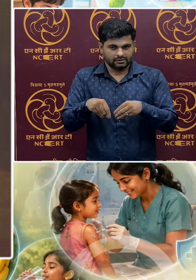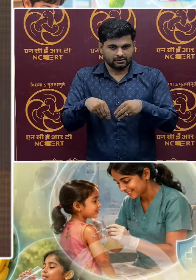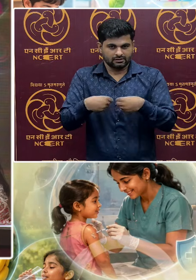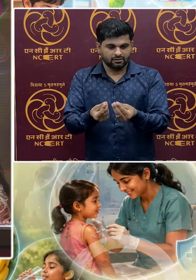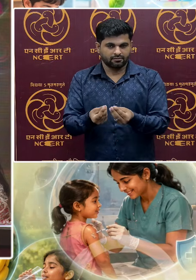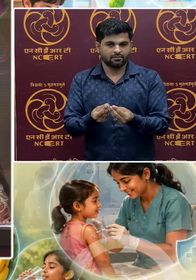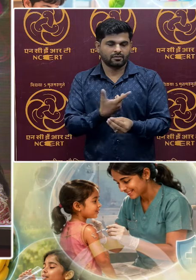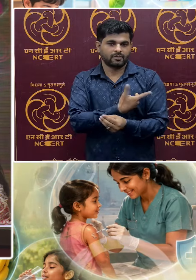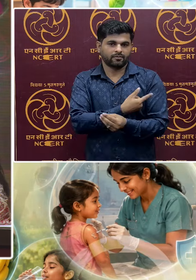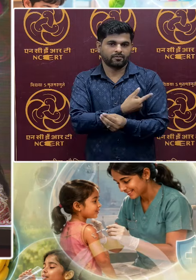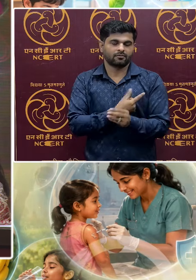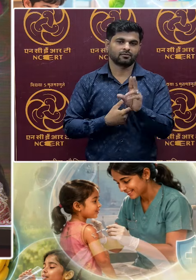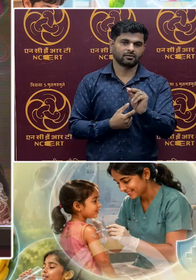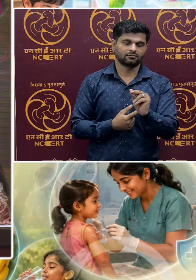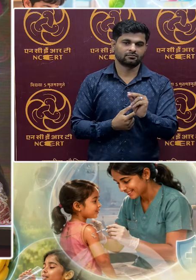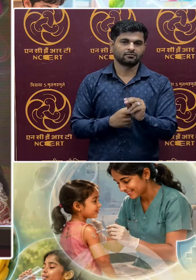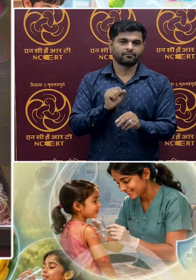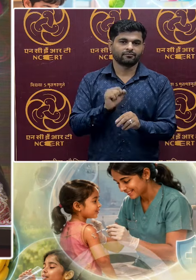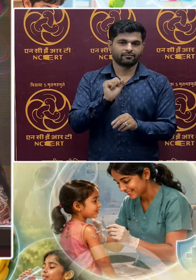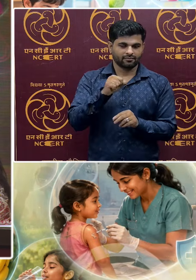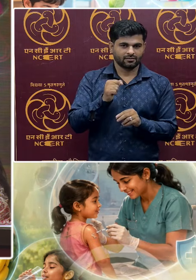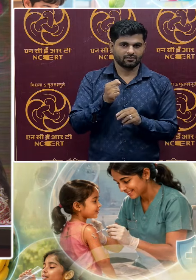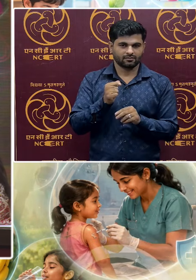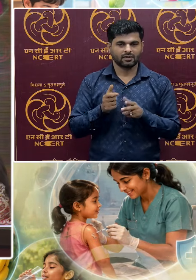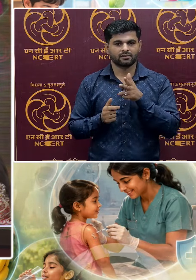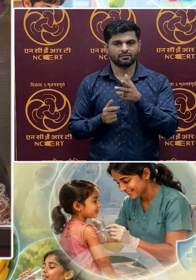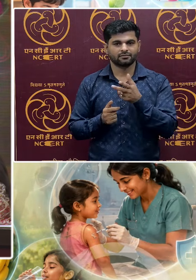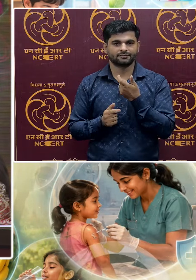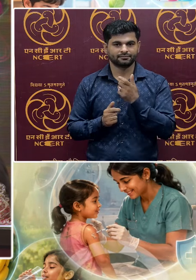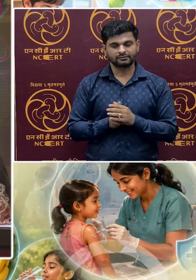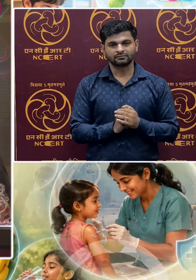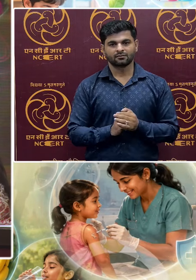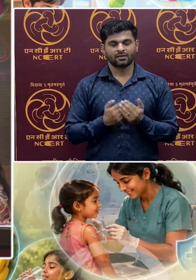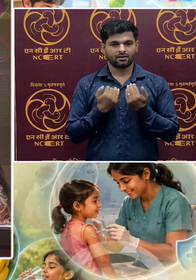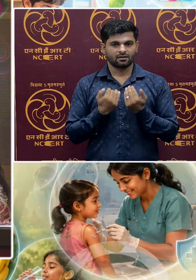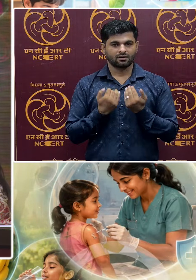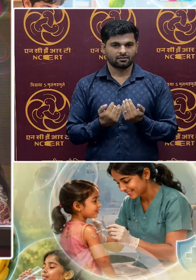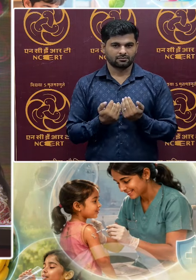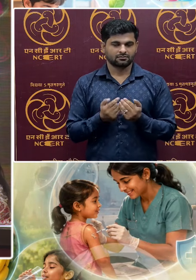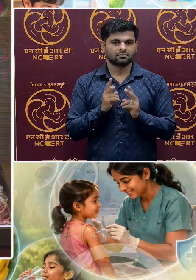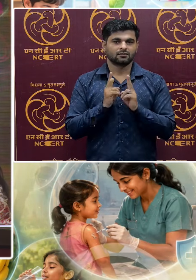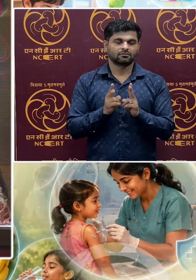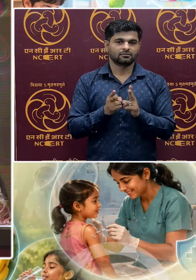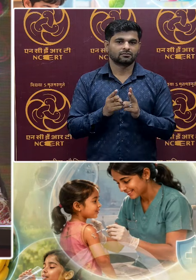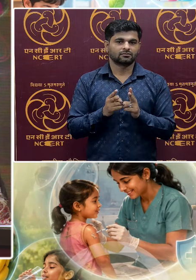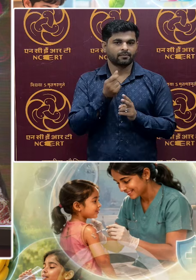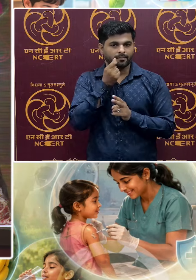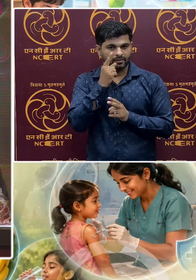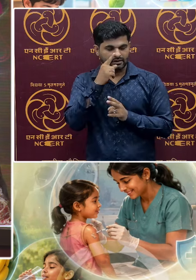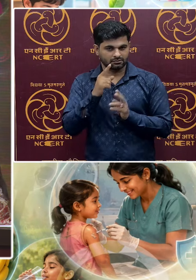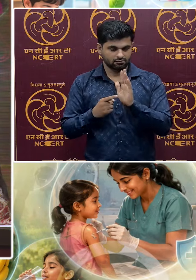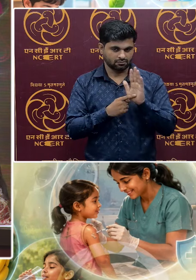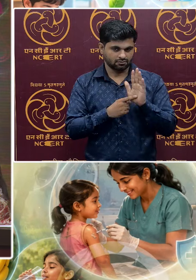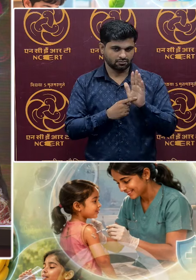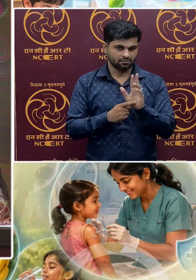Yeah. Okay. The statistics says. Okay, but generally the parents are not sure about